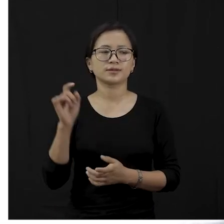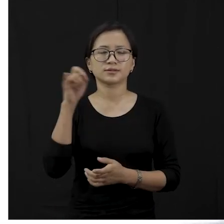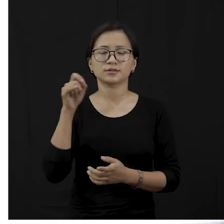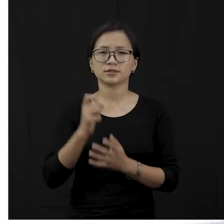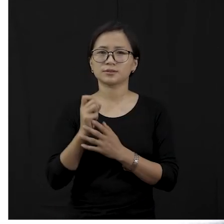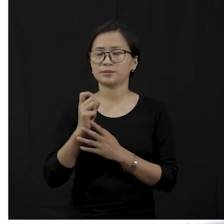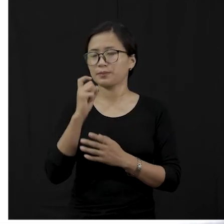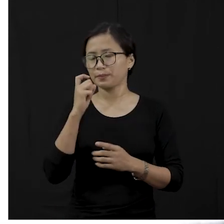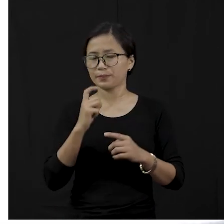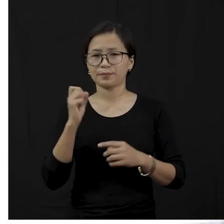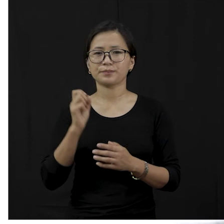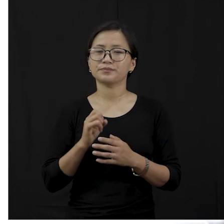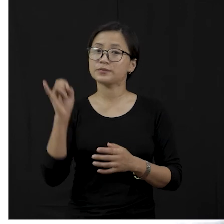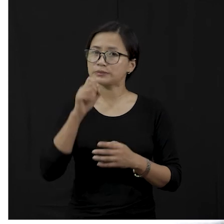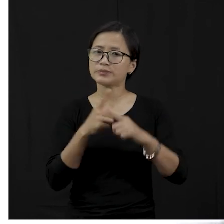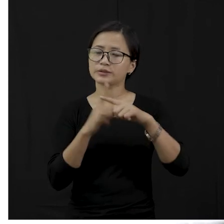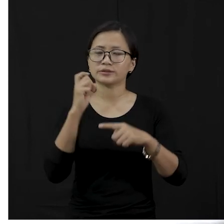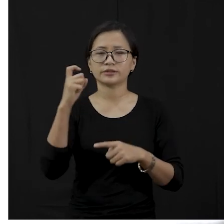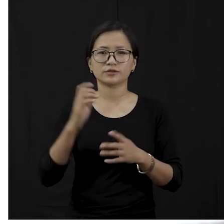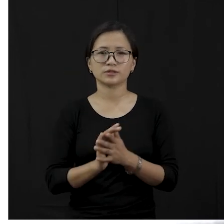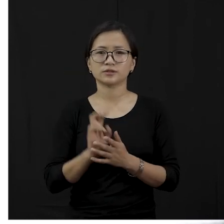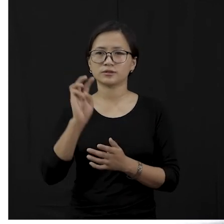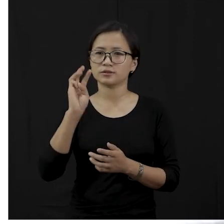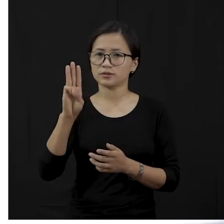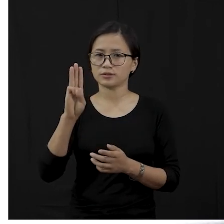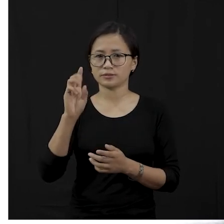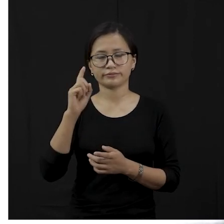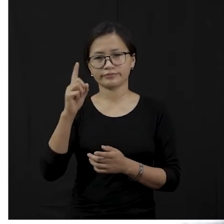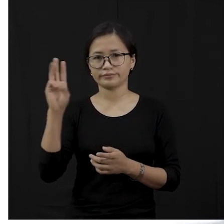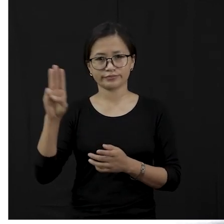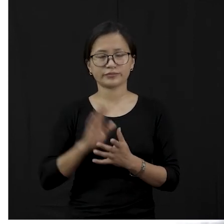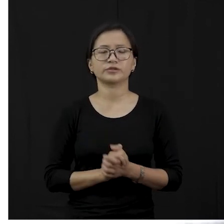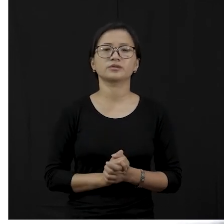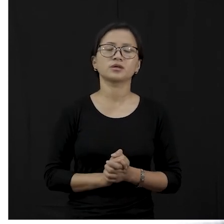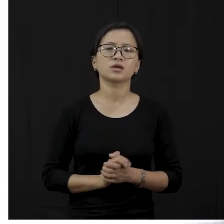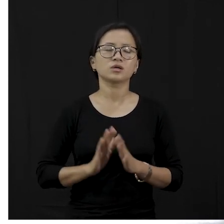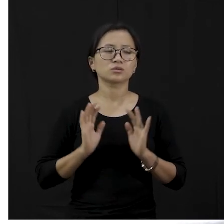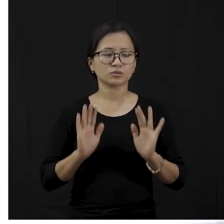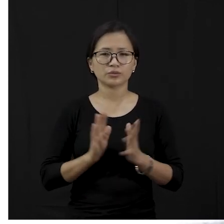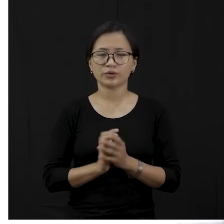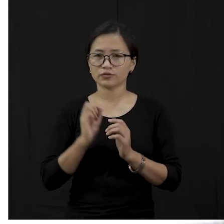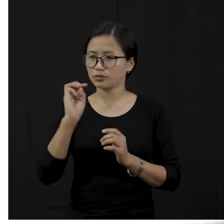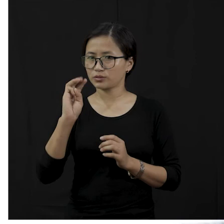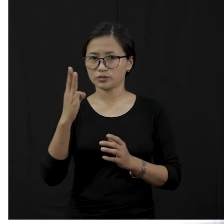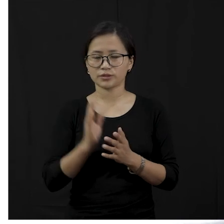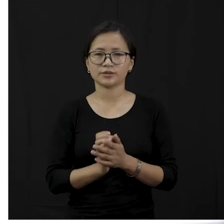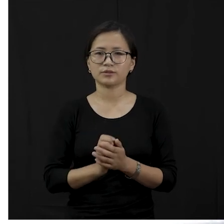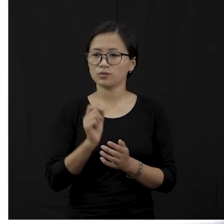is equal to 13. We can't write 13 here. So, we write 3 here and